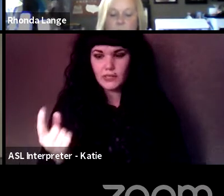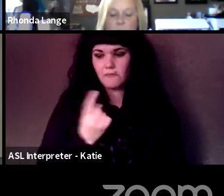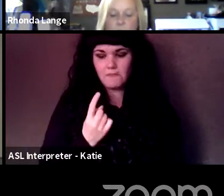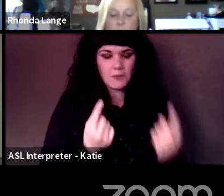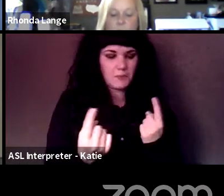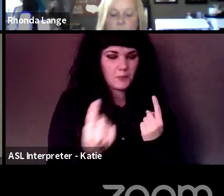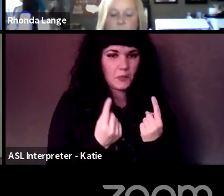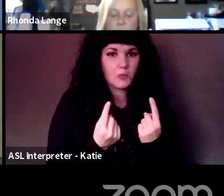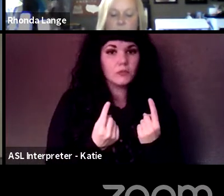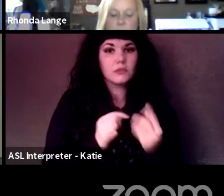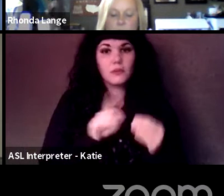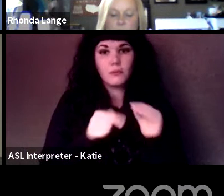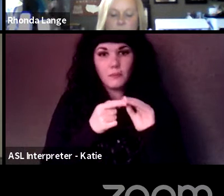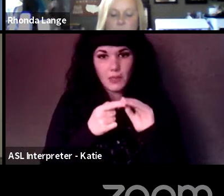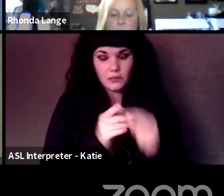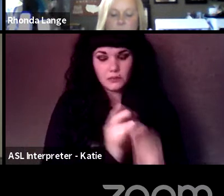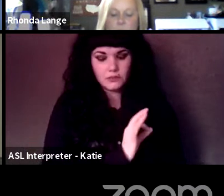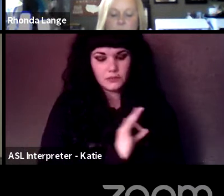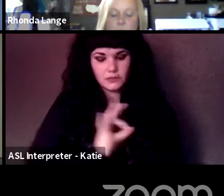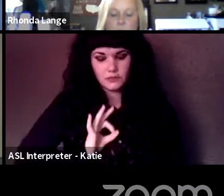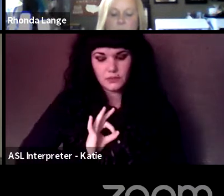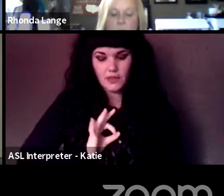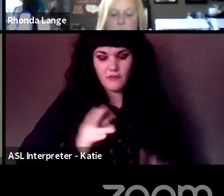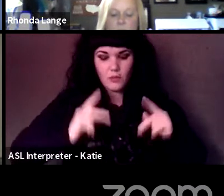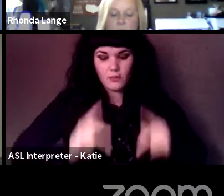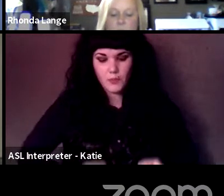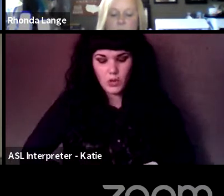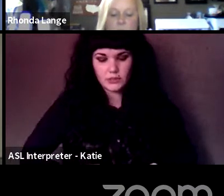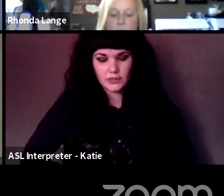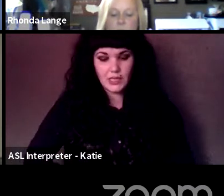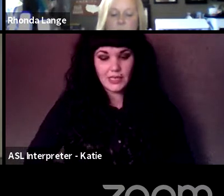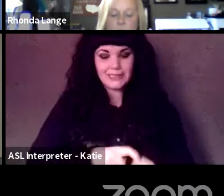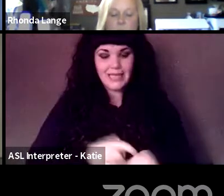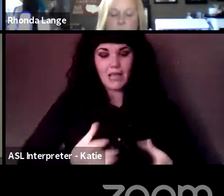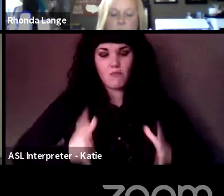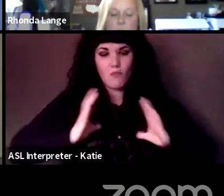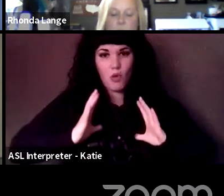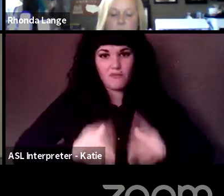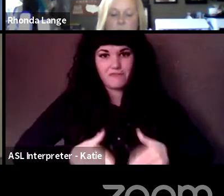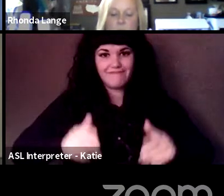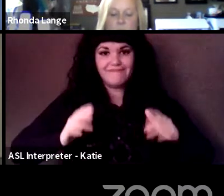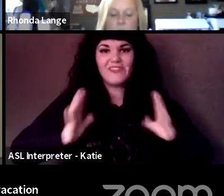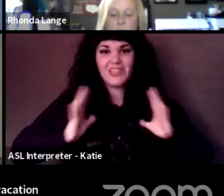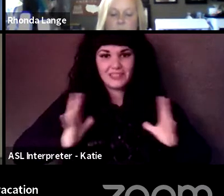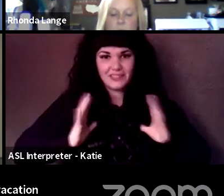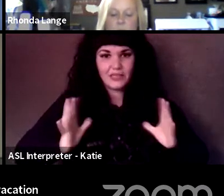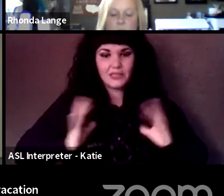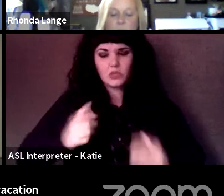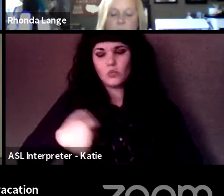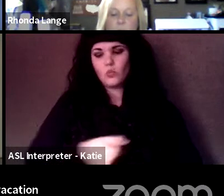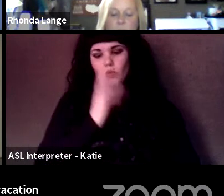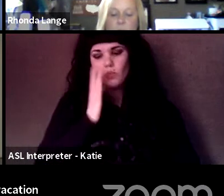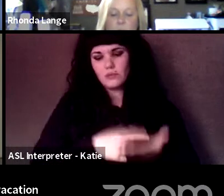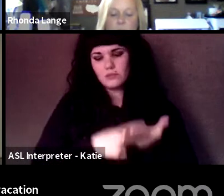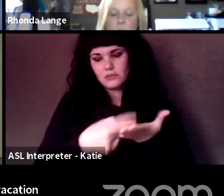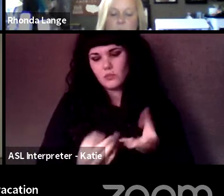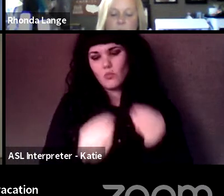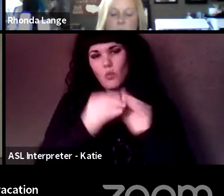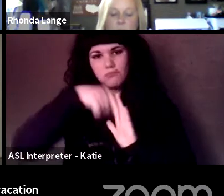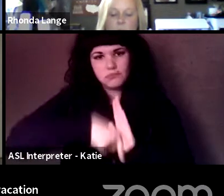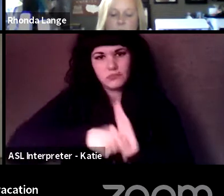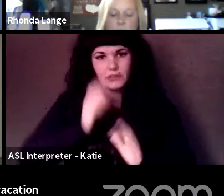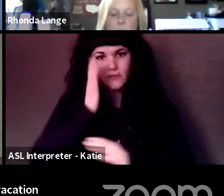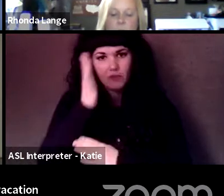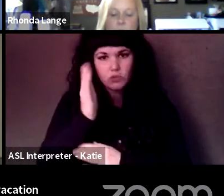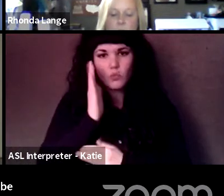about staff personal time off and vacation and having a future discussion on that. So that will be happening at some point in the